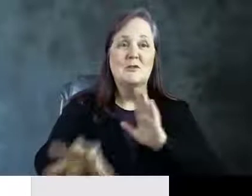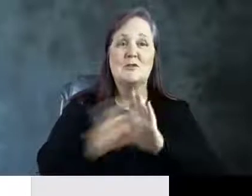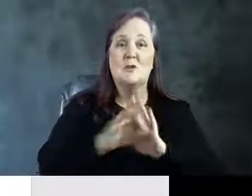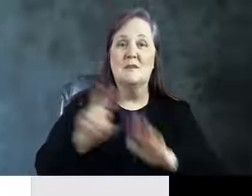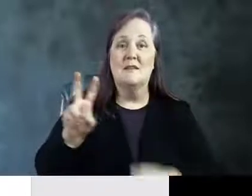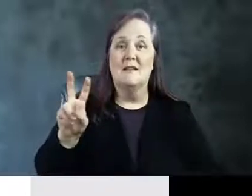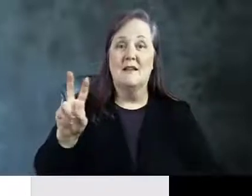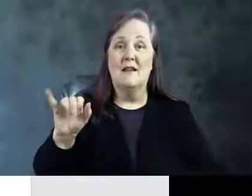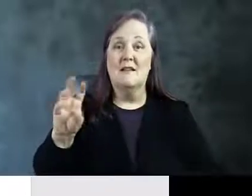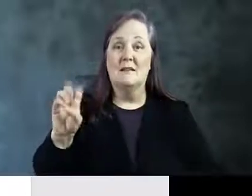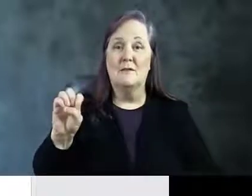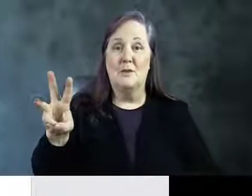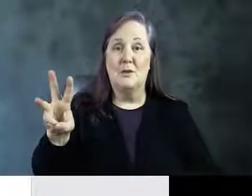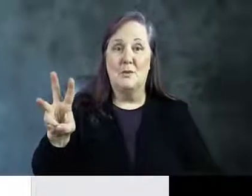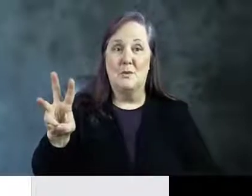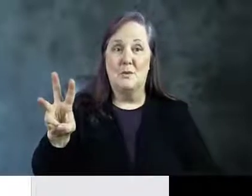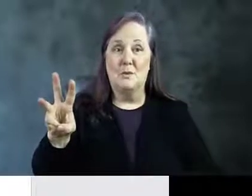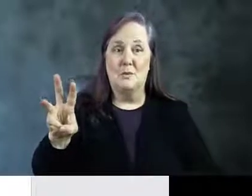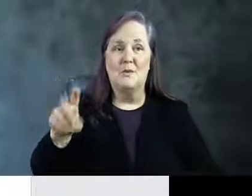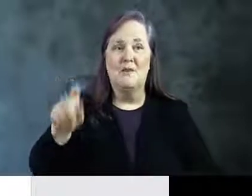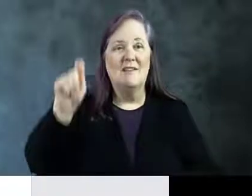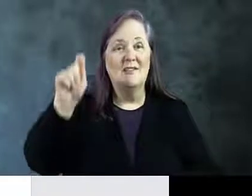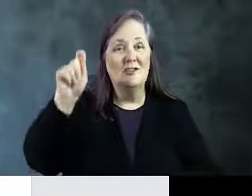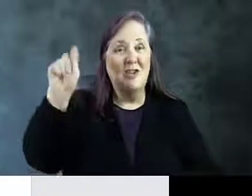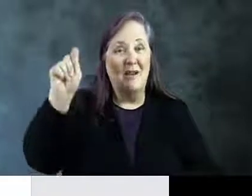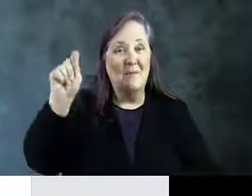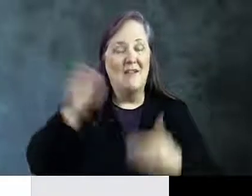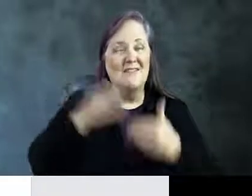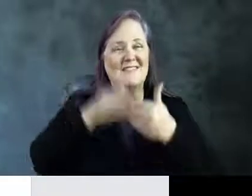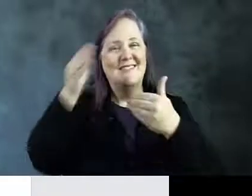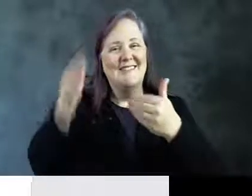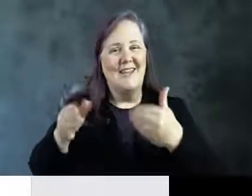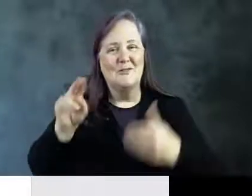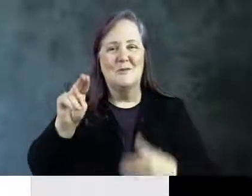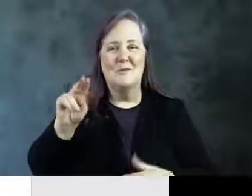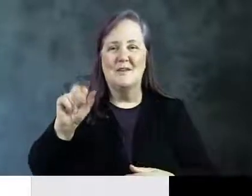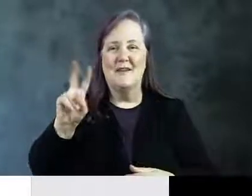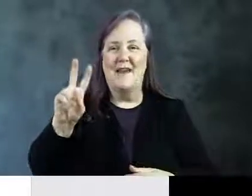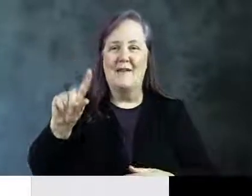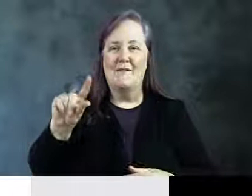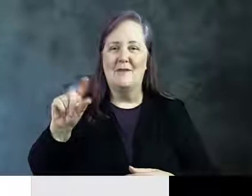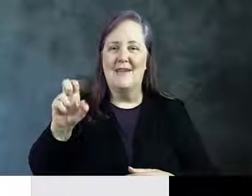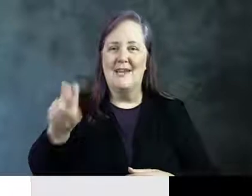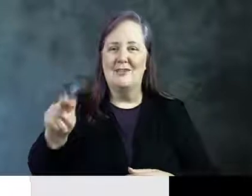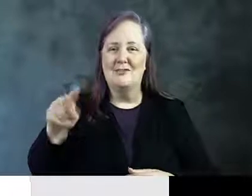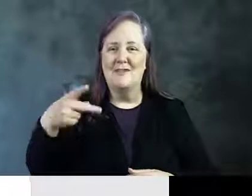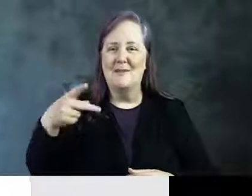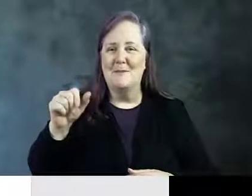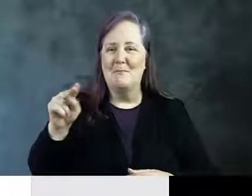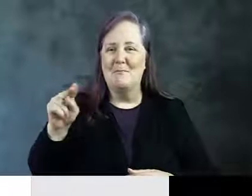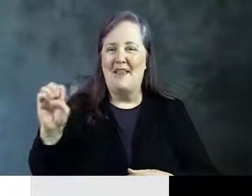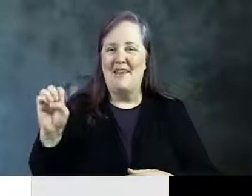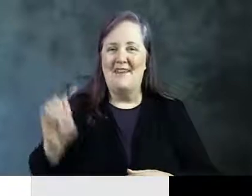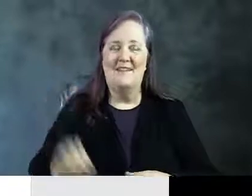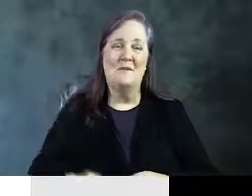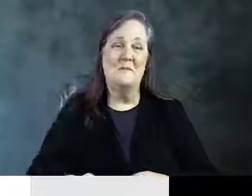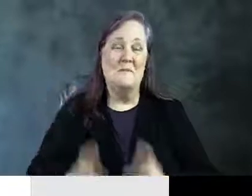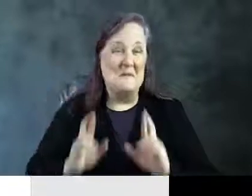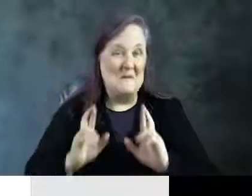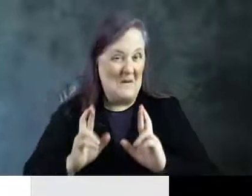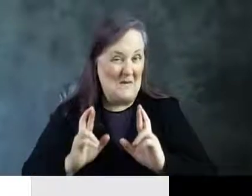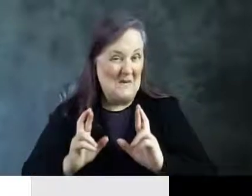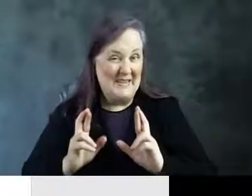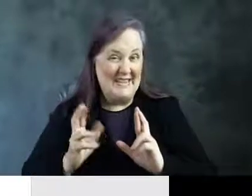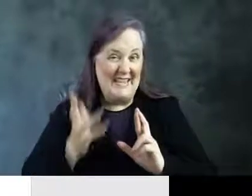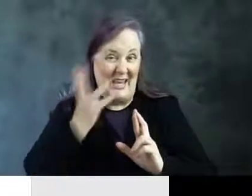ribbon, and I'm clicking that checkbox next to navigation pane. And this, hopefully, if we did it right, is going to look differently than it